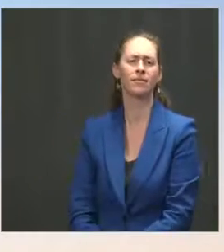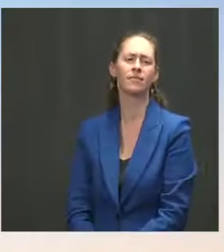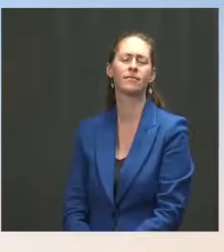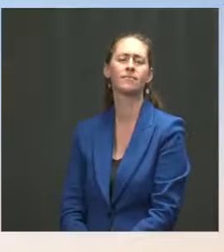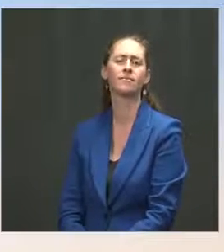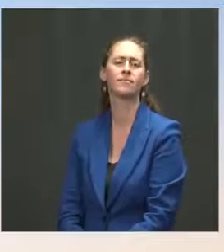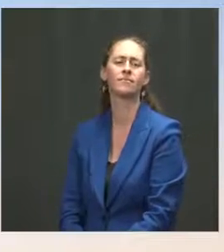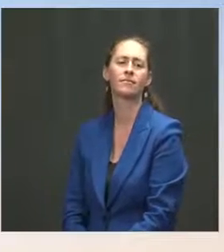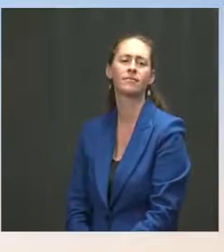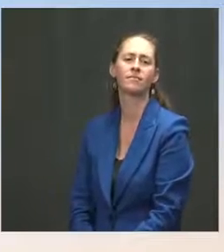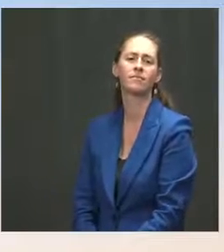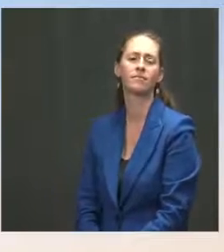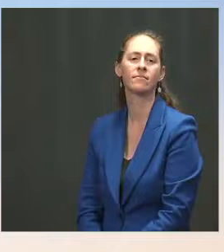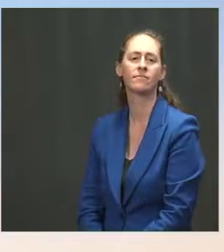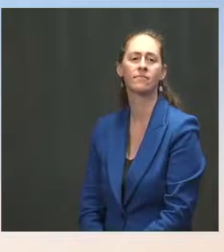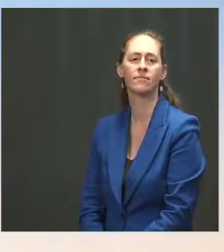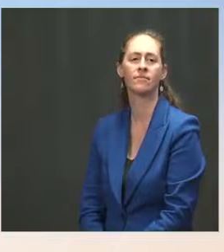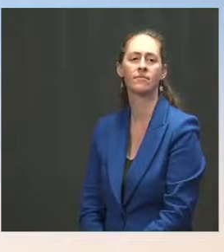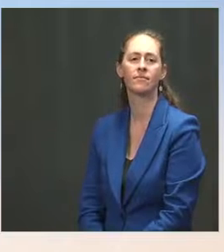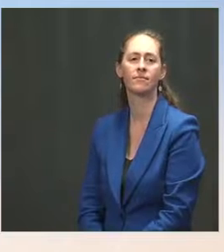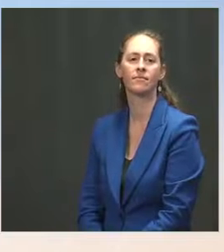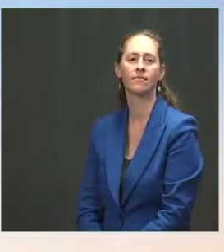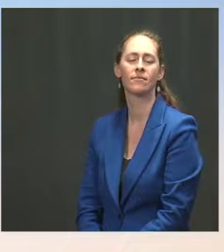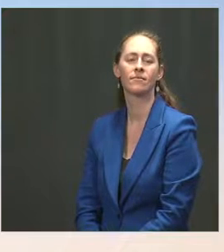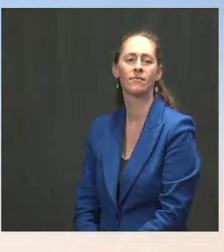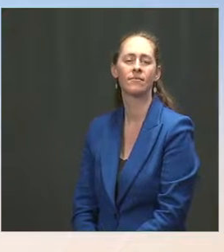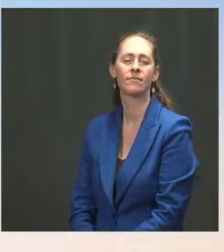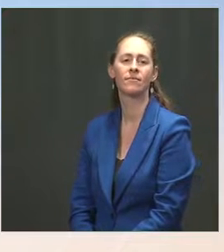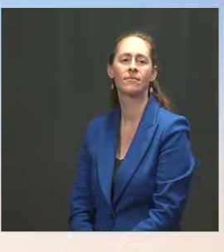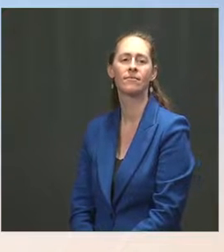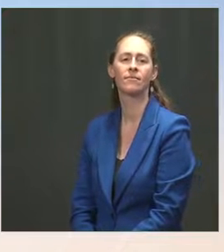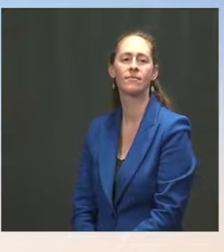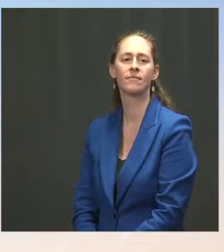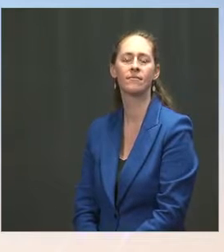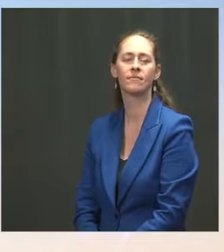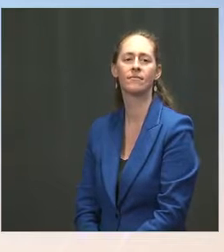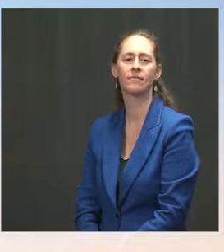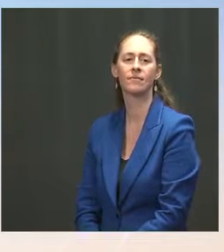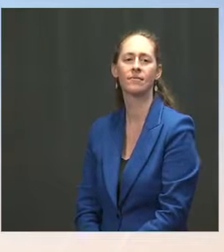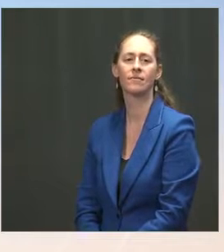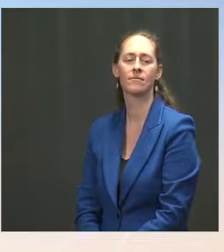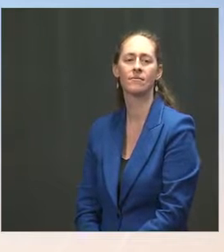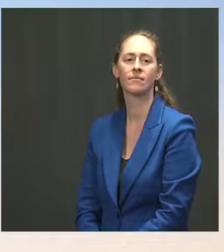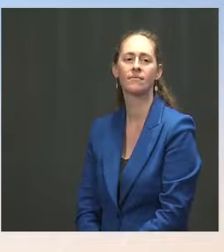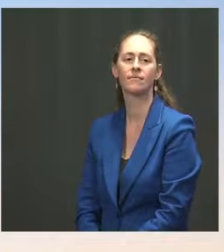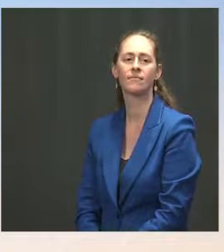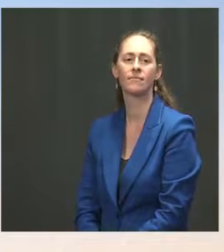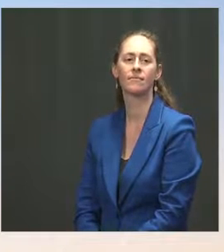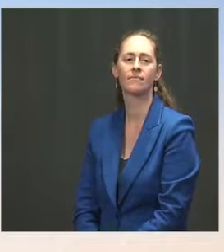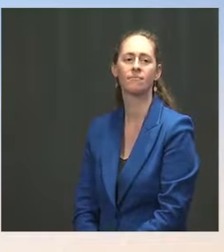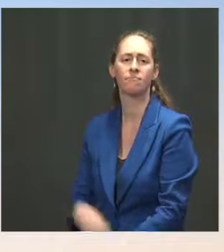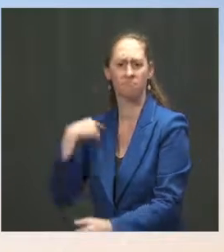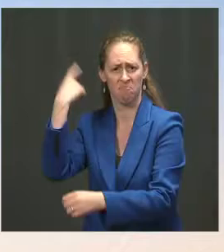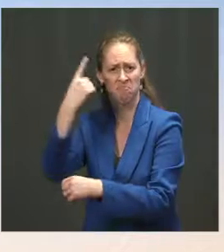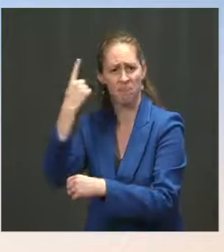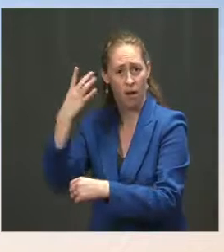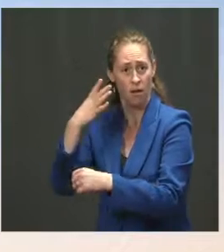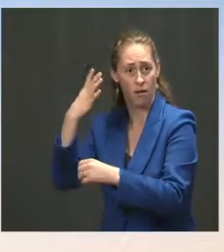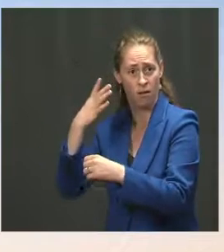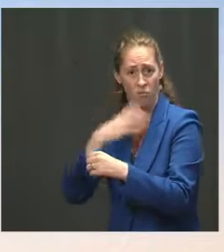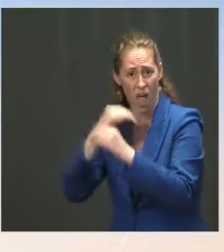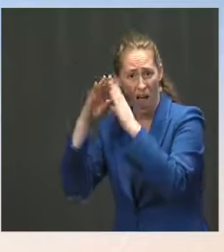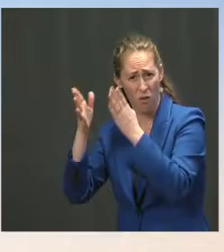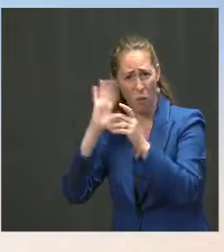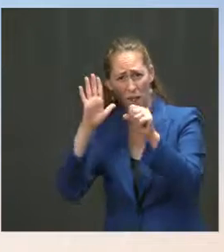How does this White House square a push for OPEC or Saudi Arabia to increase production